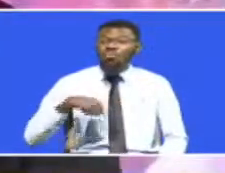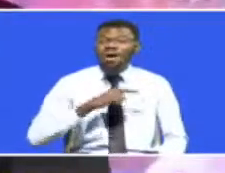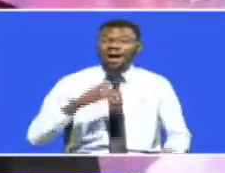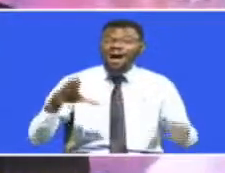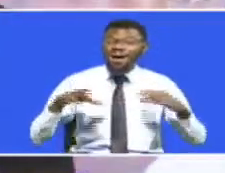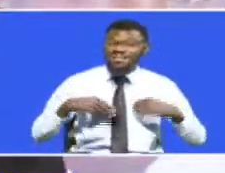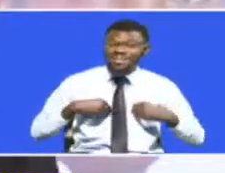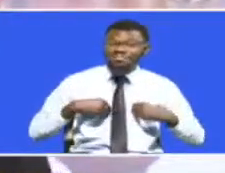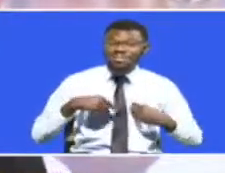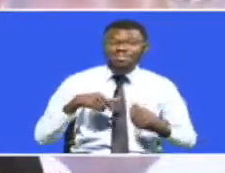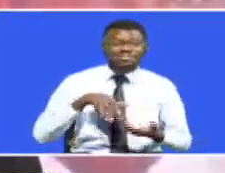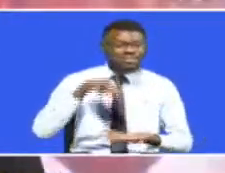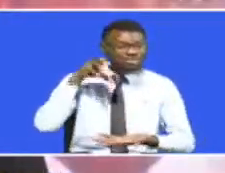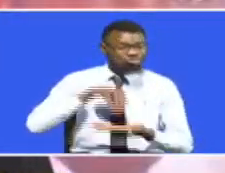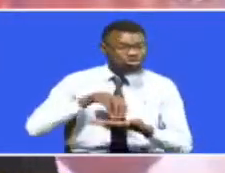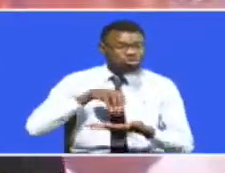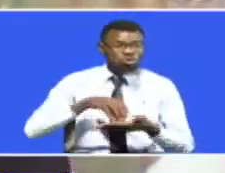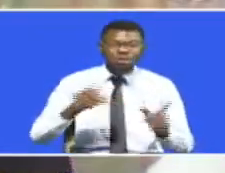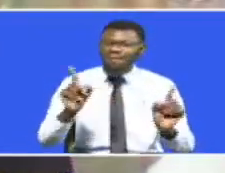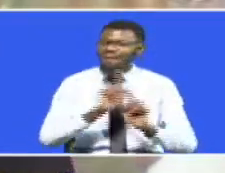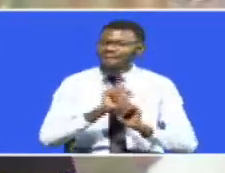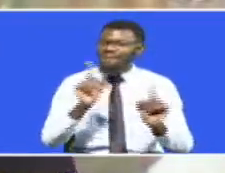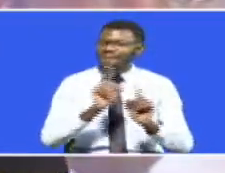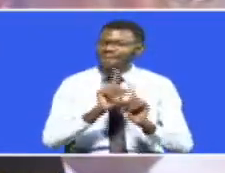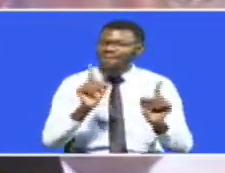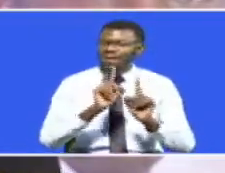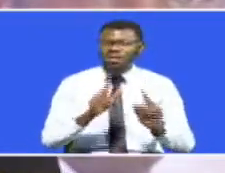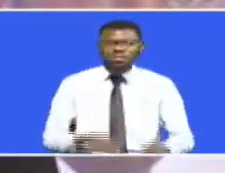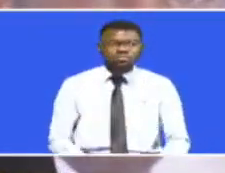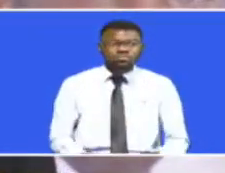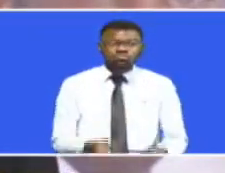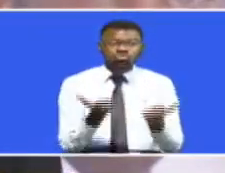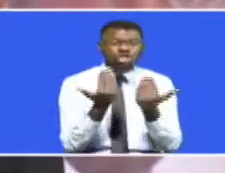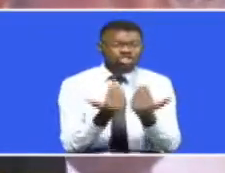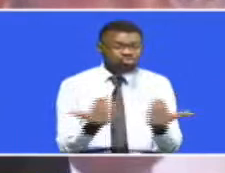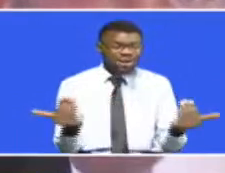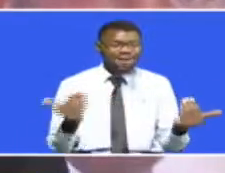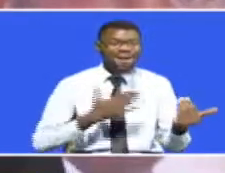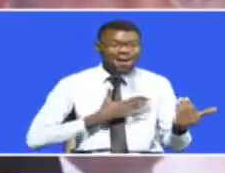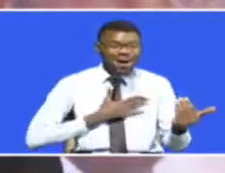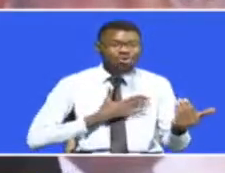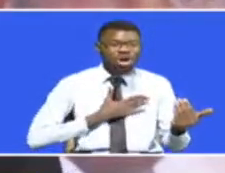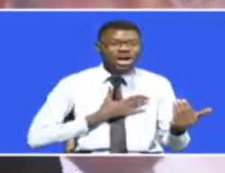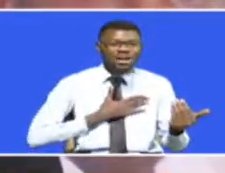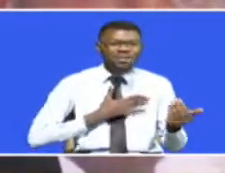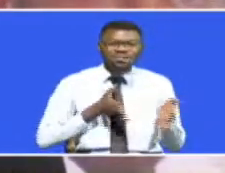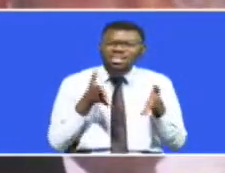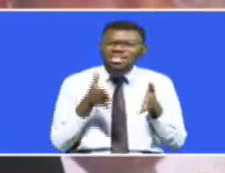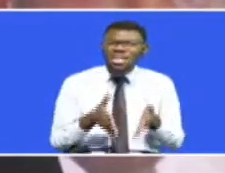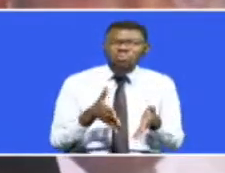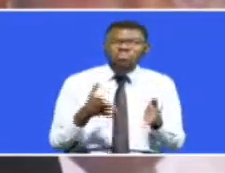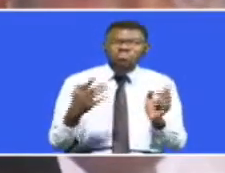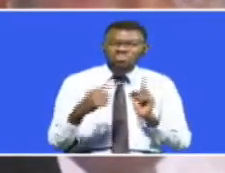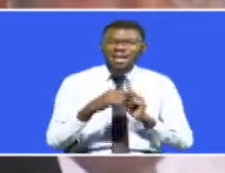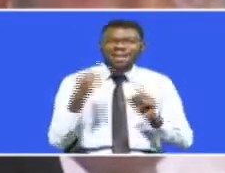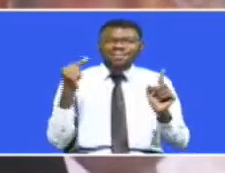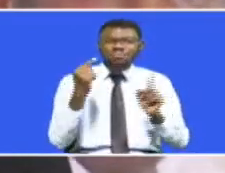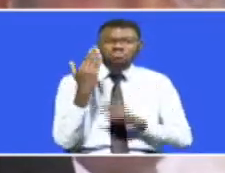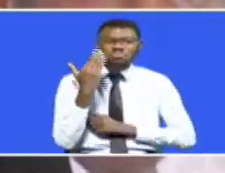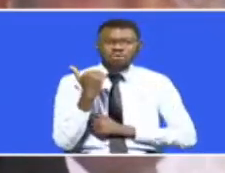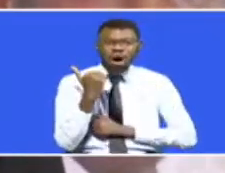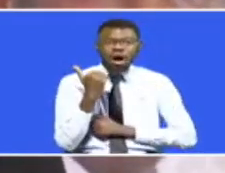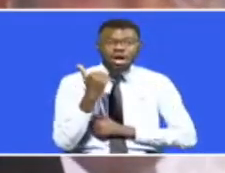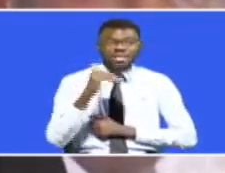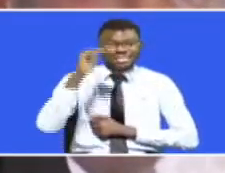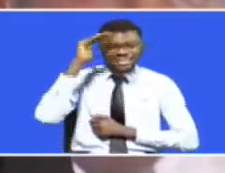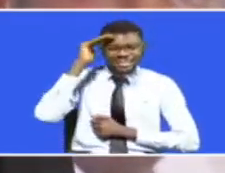accept a situation where our children are being killed by illicit brew